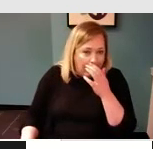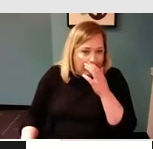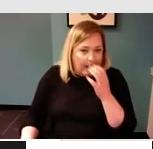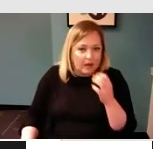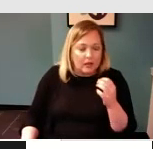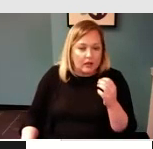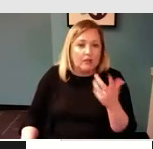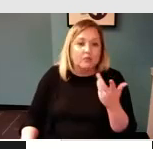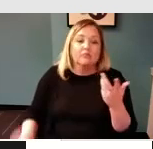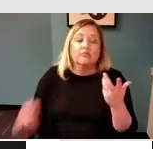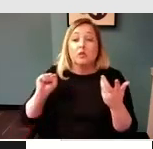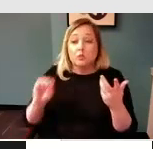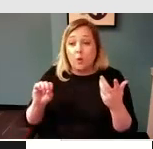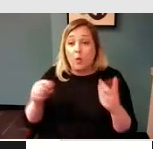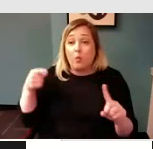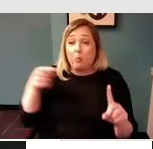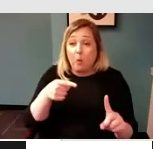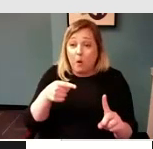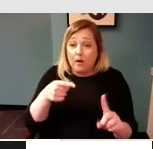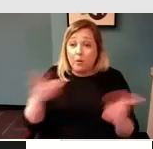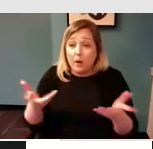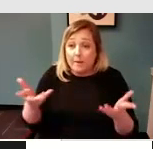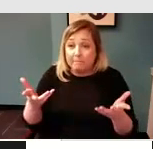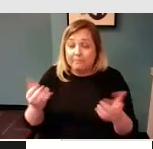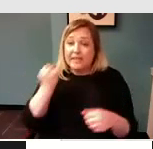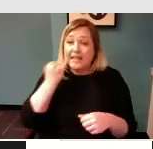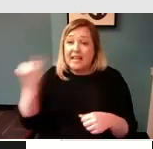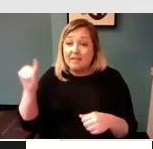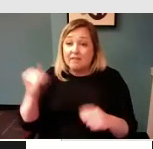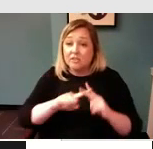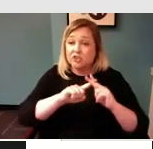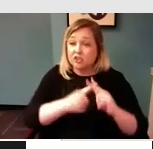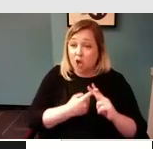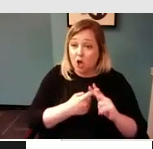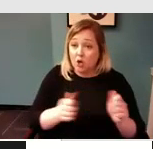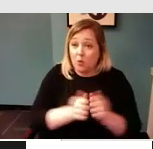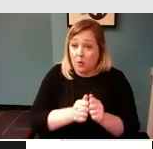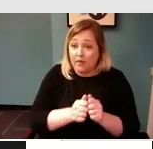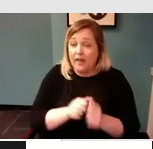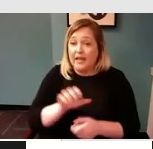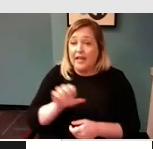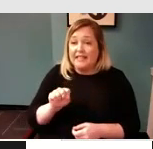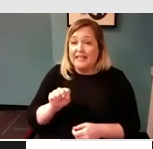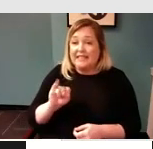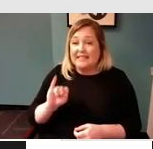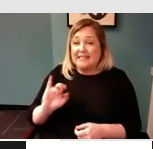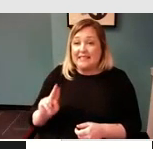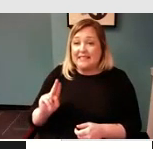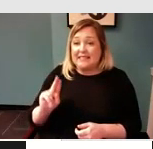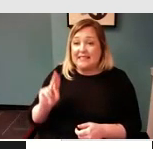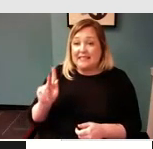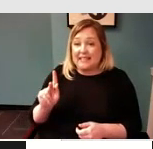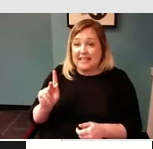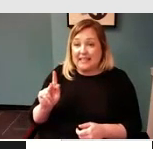So the point is, if I start from a sink node of a graph, where, I mean, if I start from a